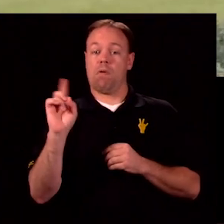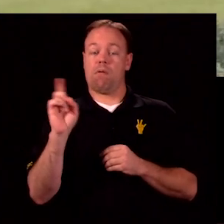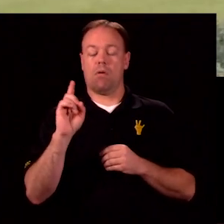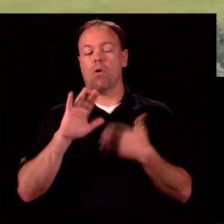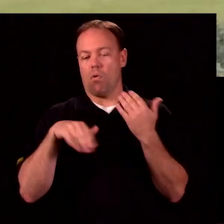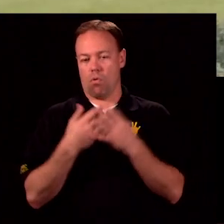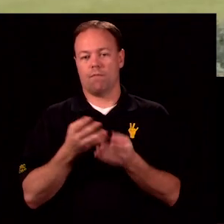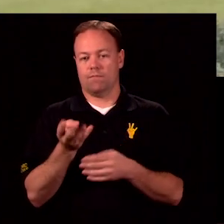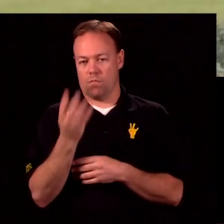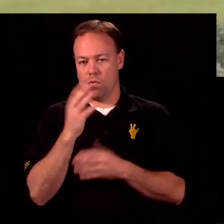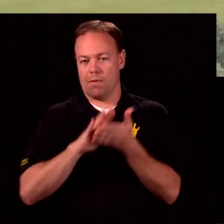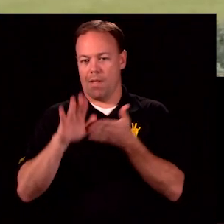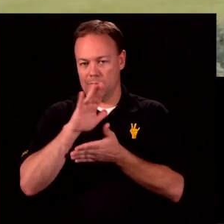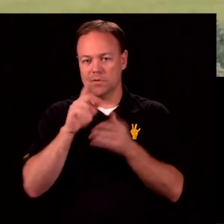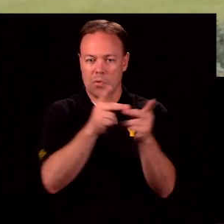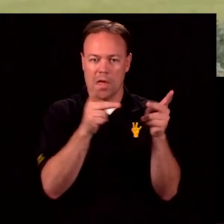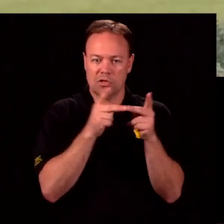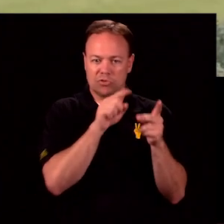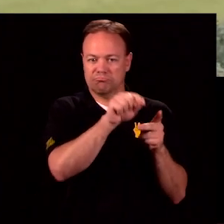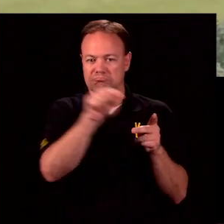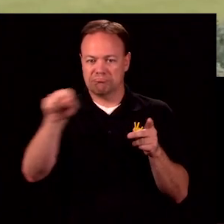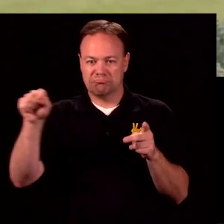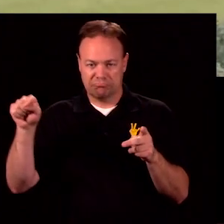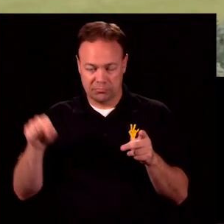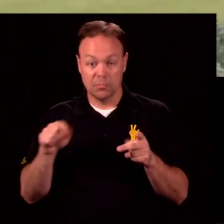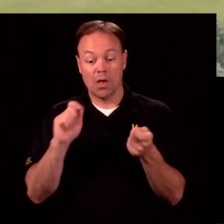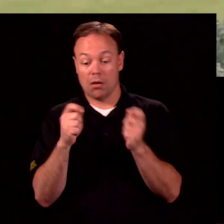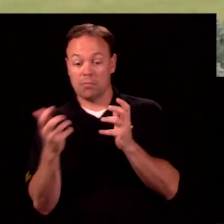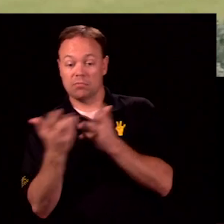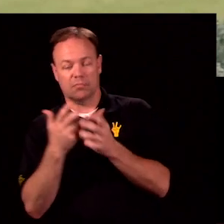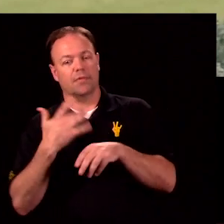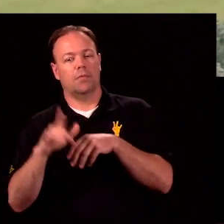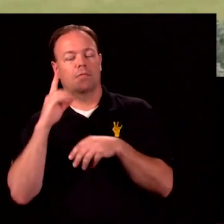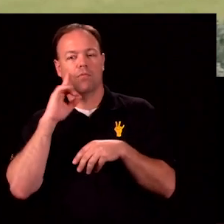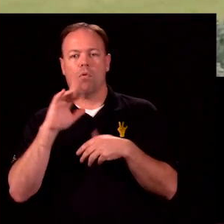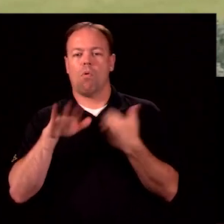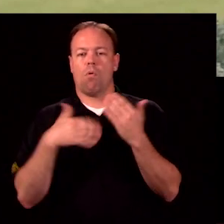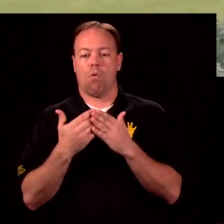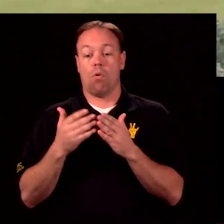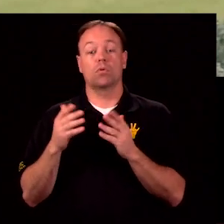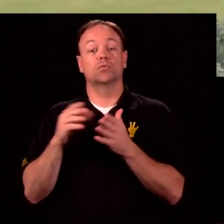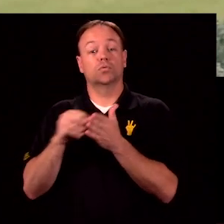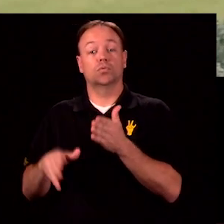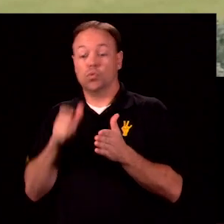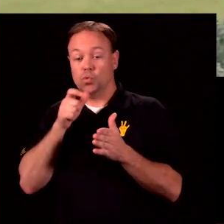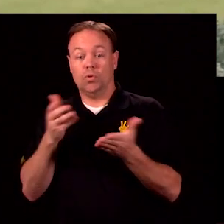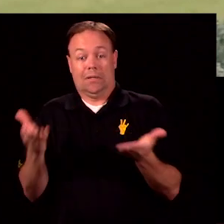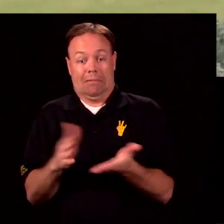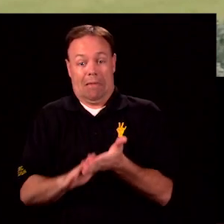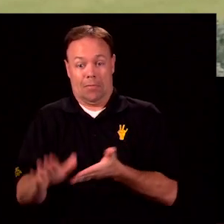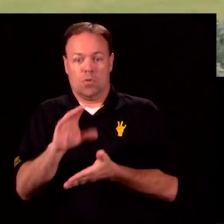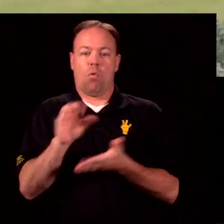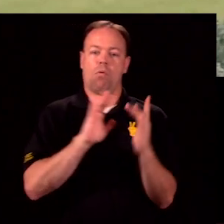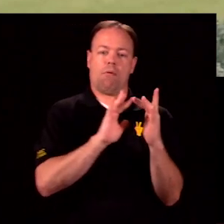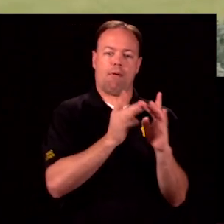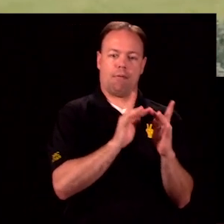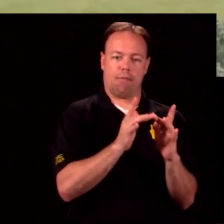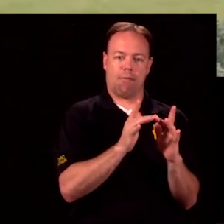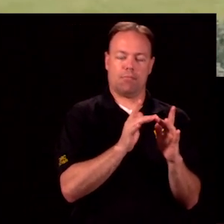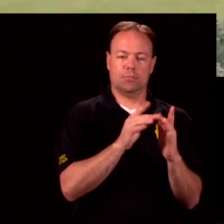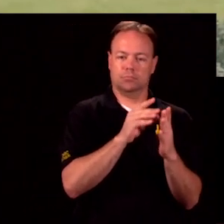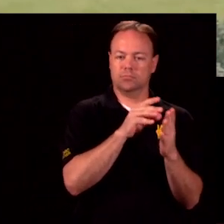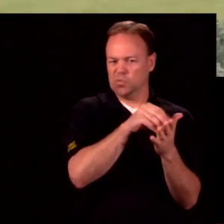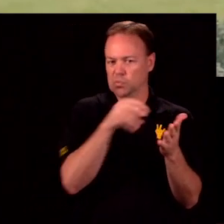all 4 campus locations, and accommodations are available to all in-person and online ASU students.